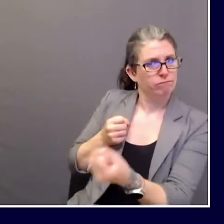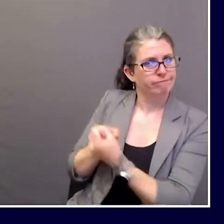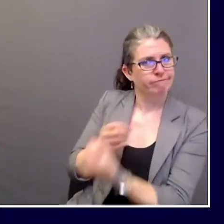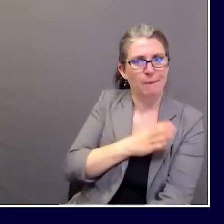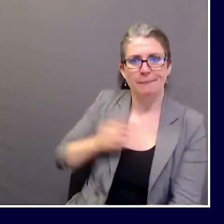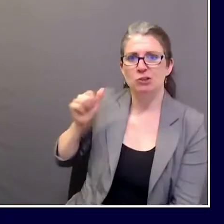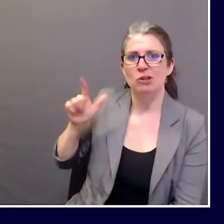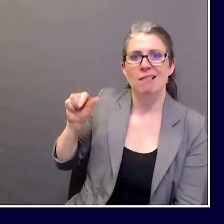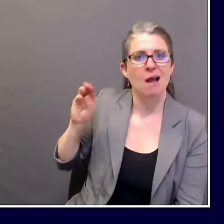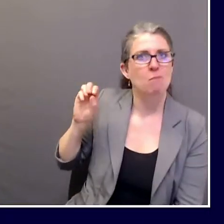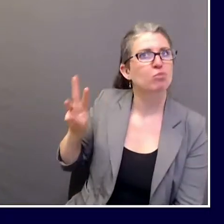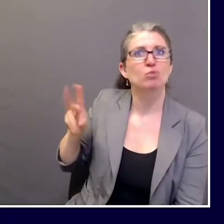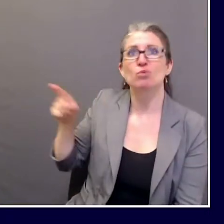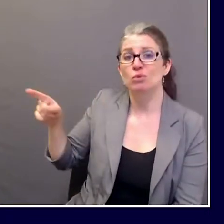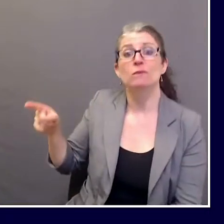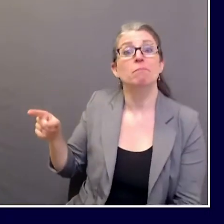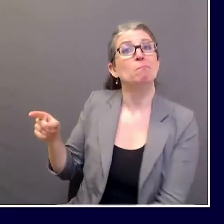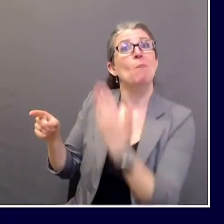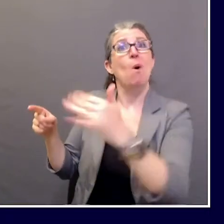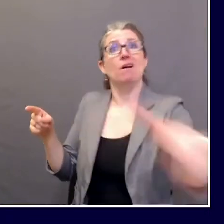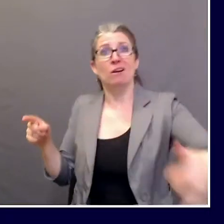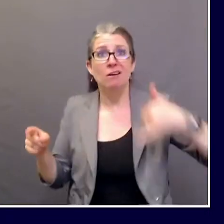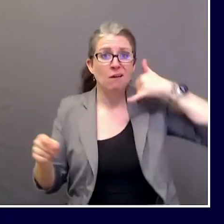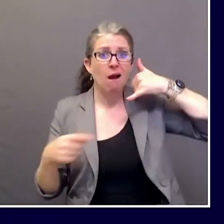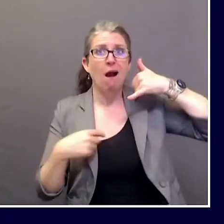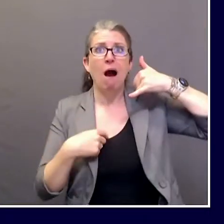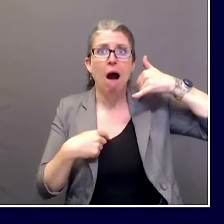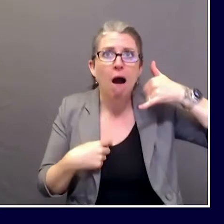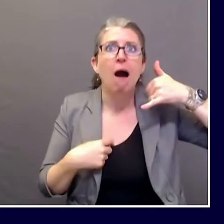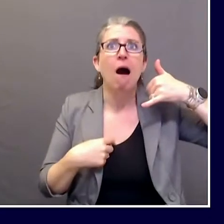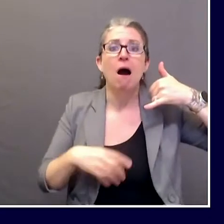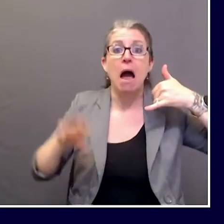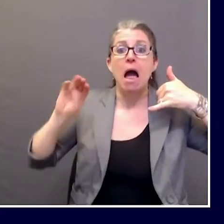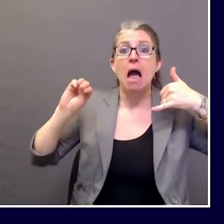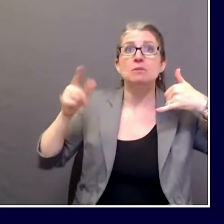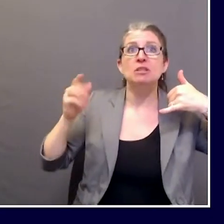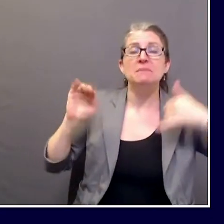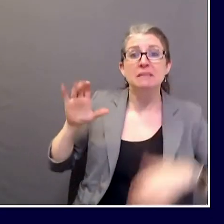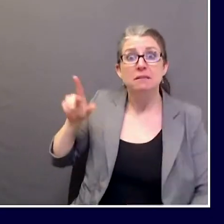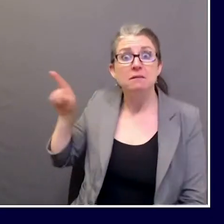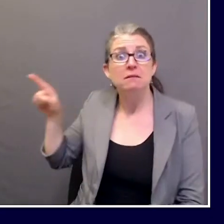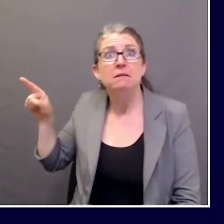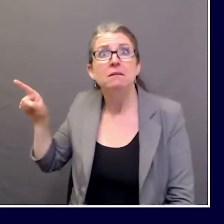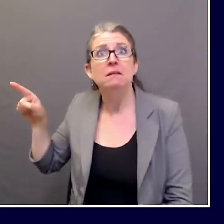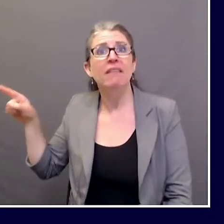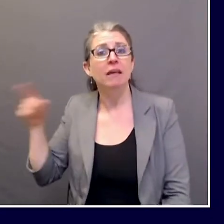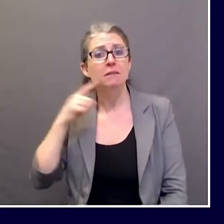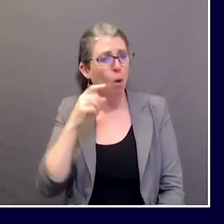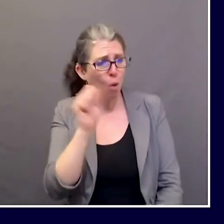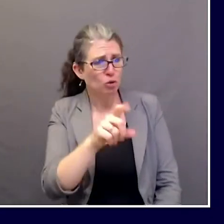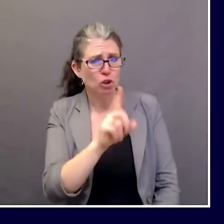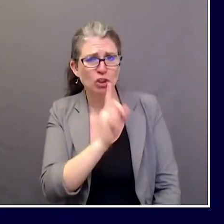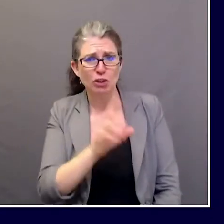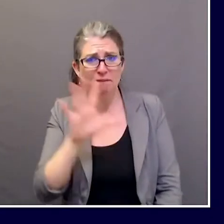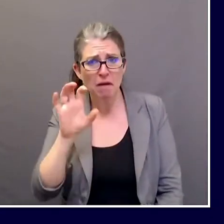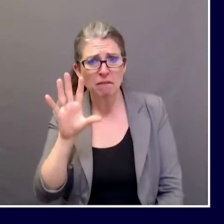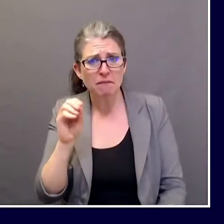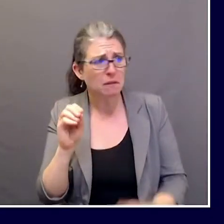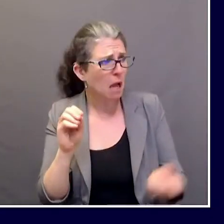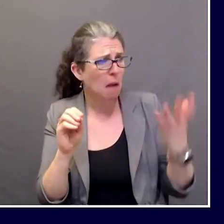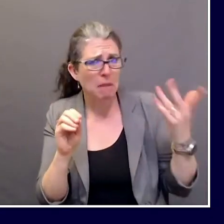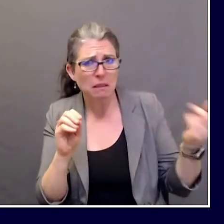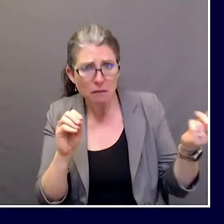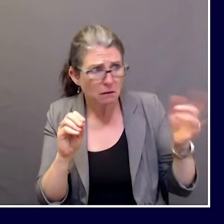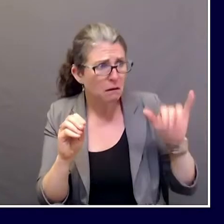morning, the immediate answer I got back was, tell us how many you need to ship over to the unit and tell us who's coming to pick them